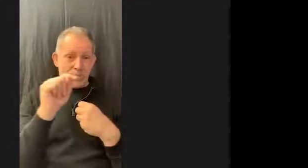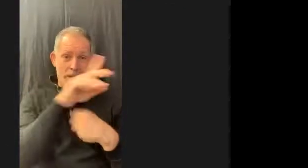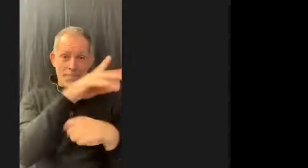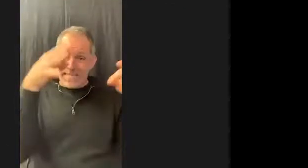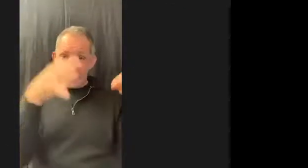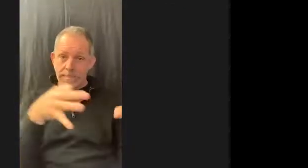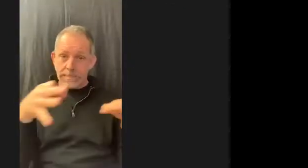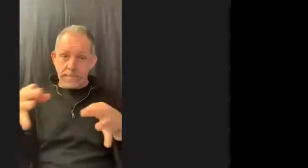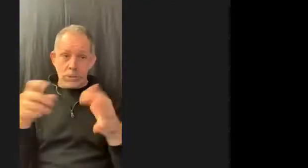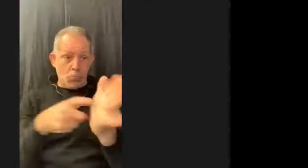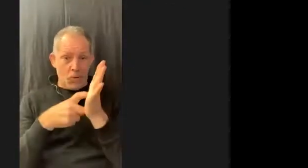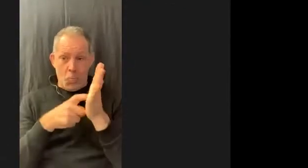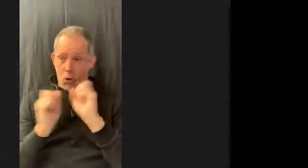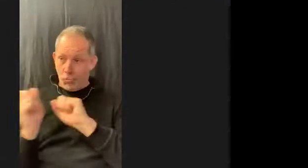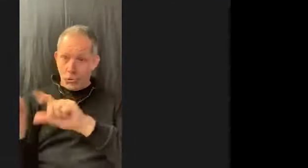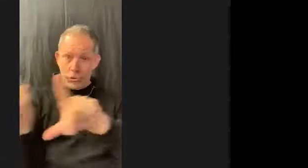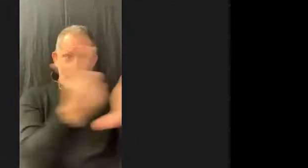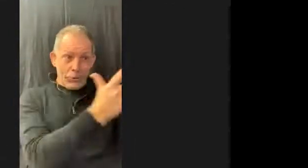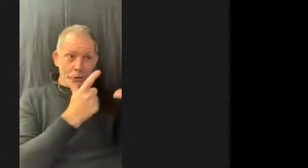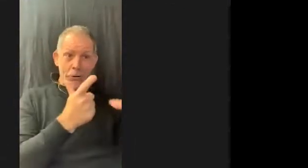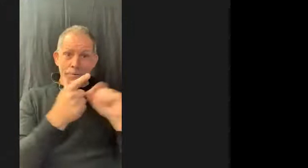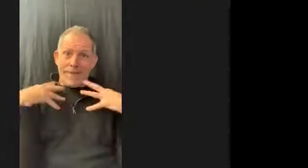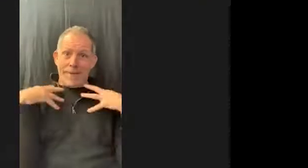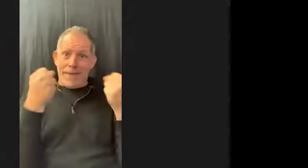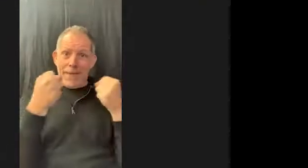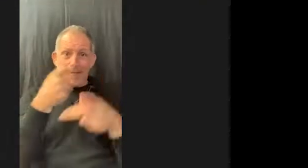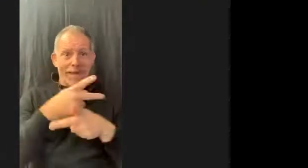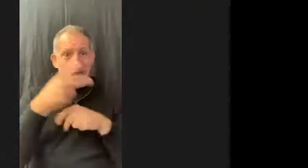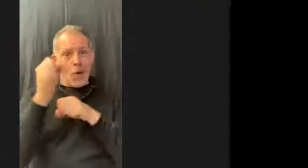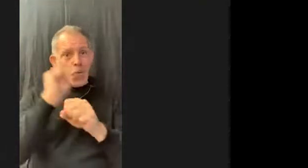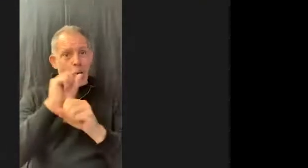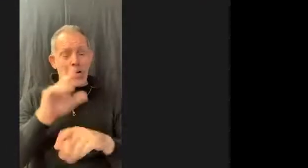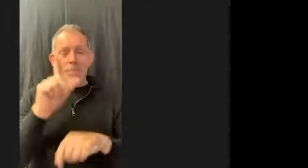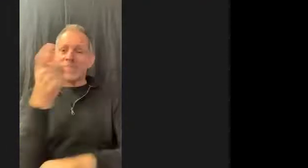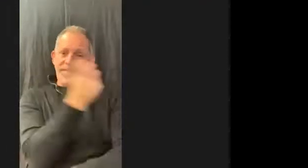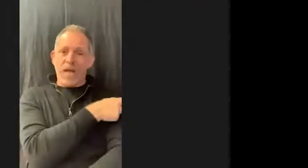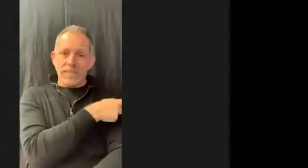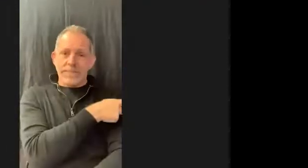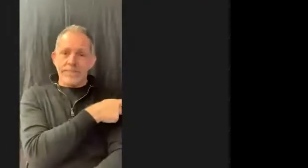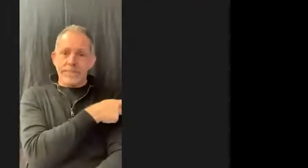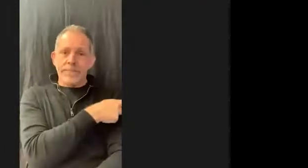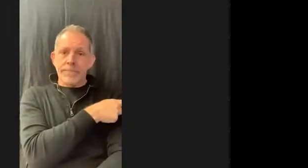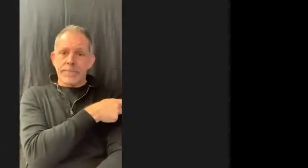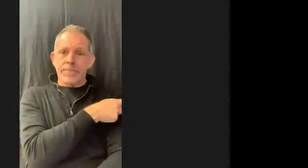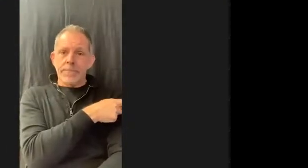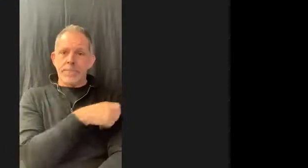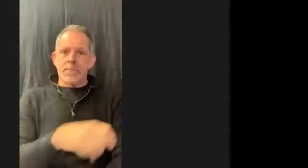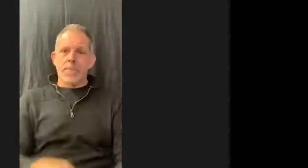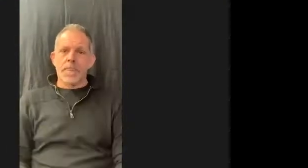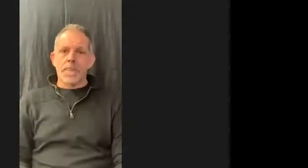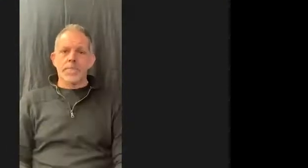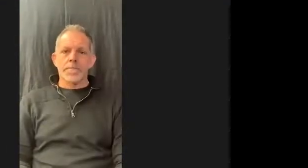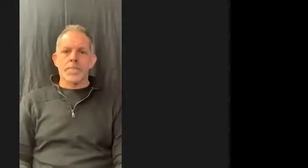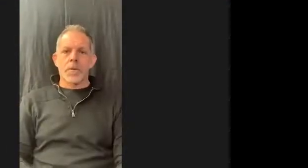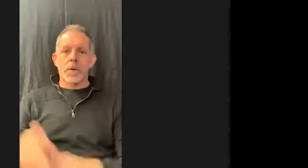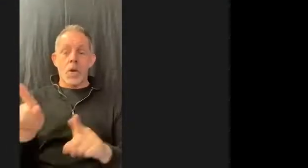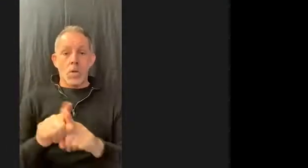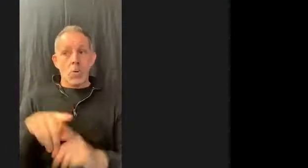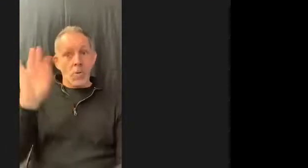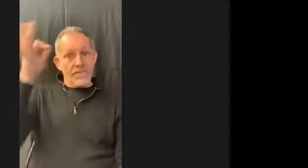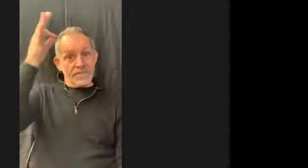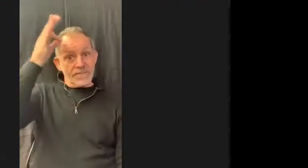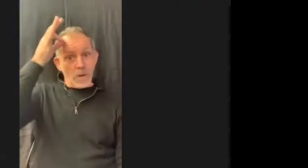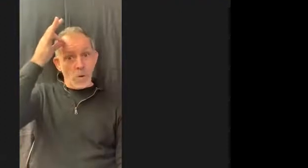state mandate to be vaccinated, and likewise when the federal requirement for employers